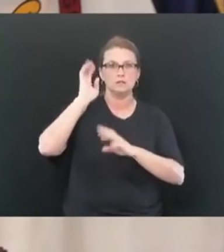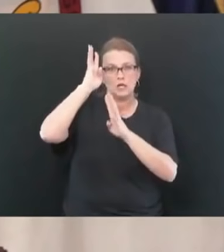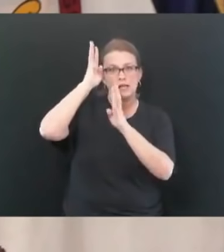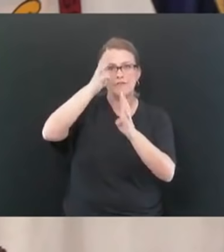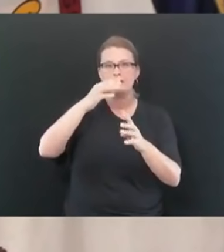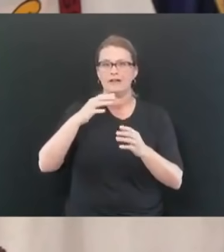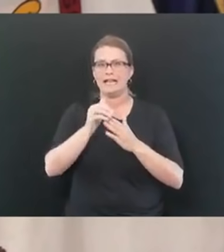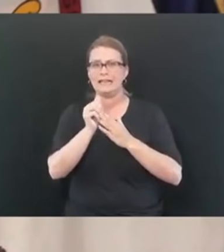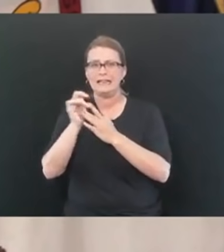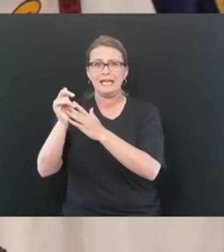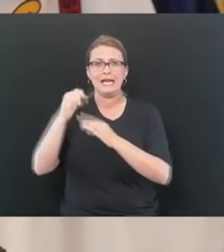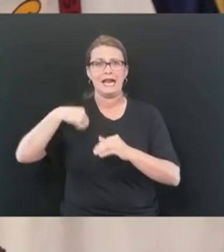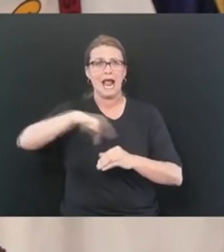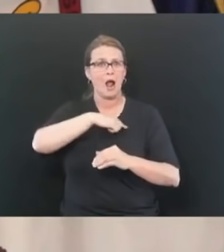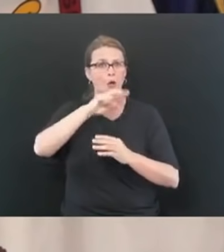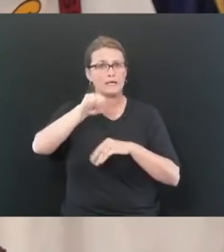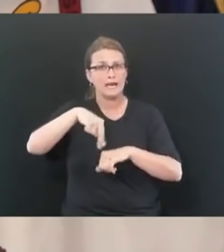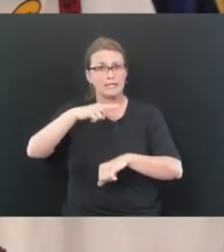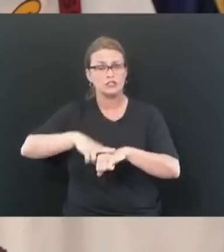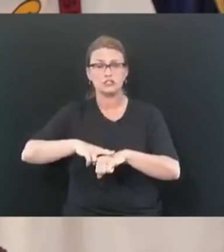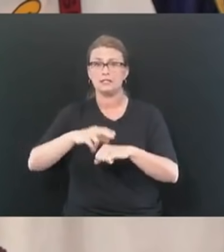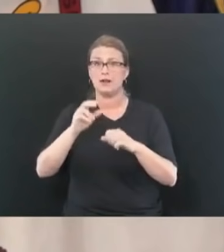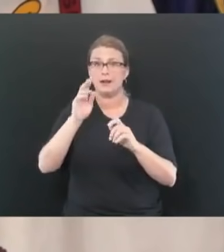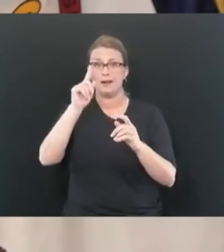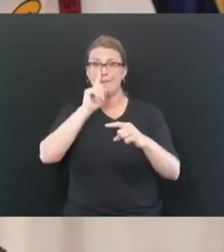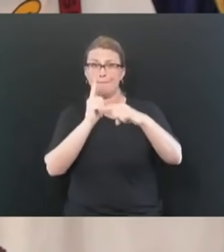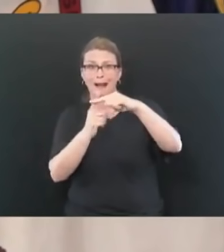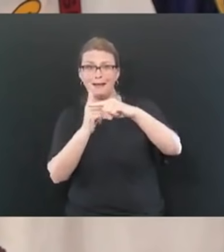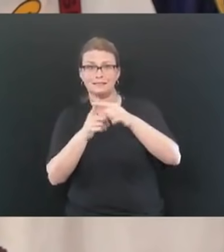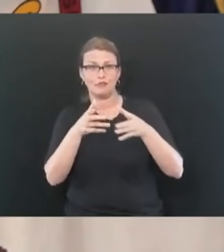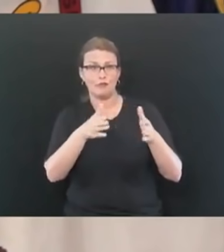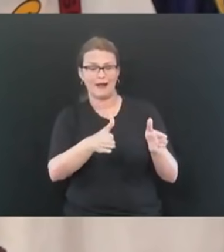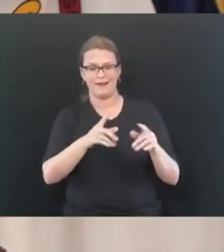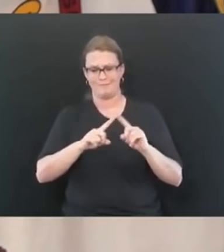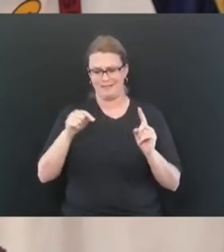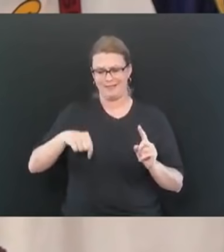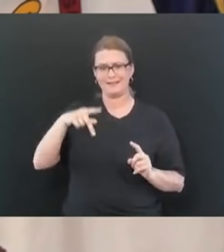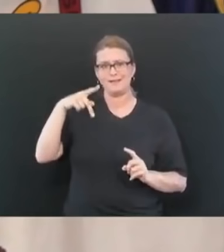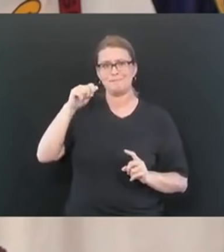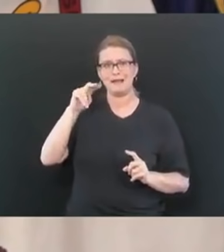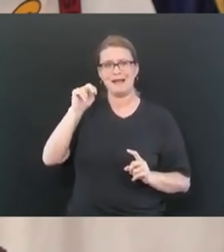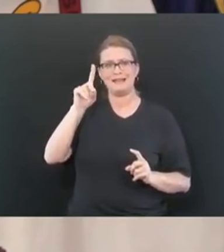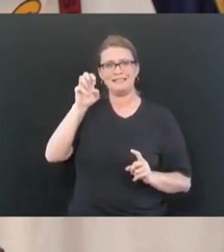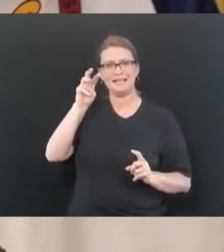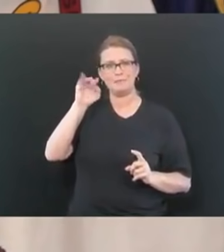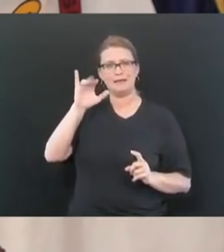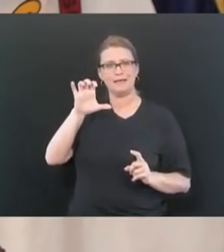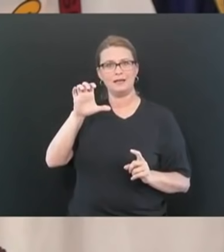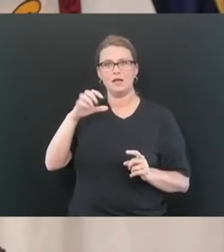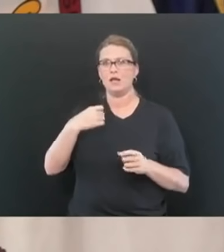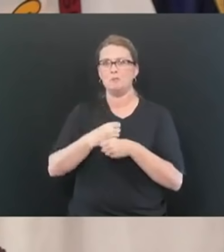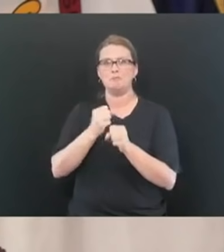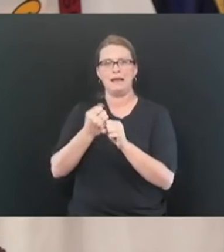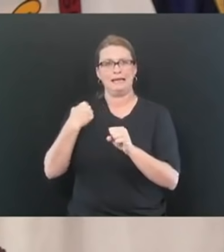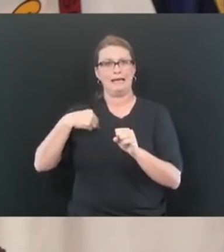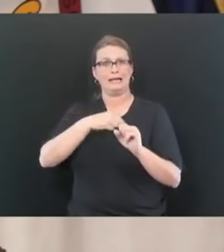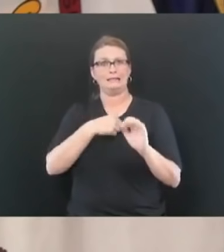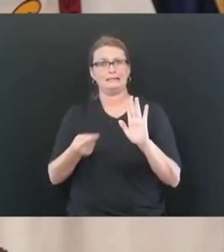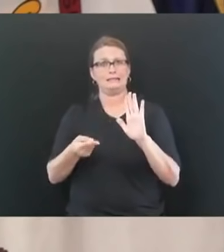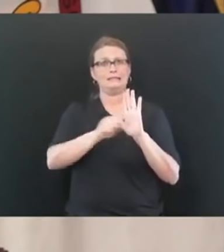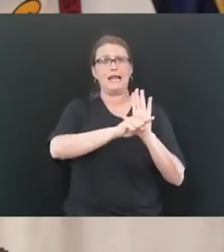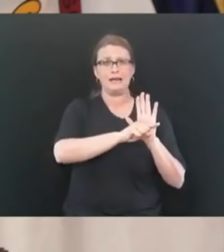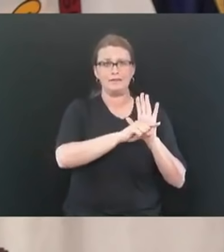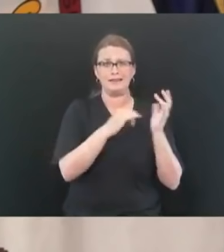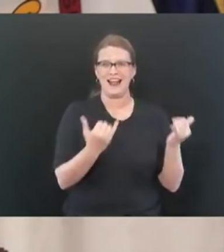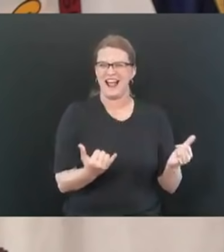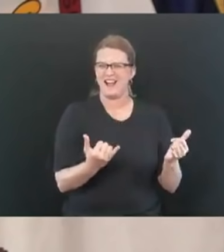and moving in a really, really positive way. This pandemic has chopped our legs off. We don't want to go back and get something